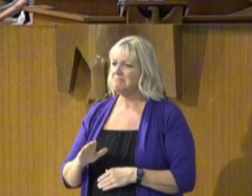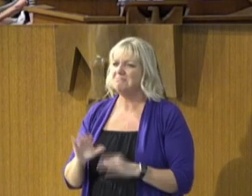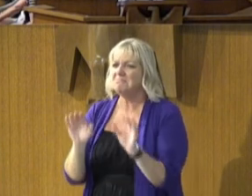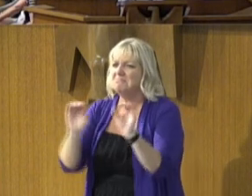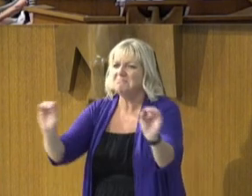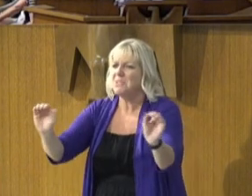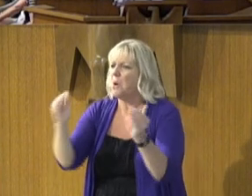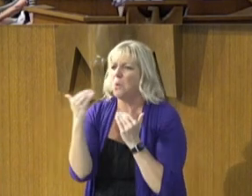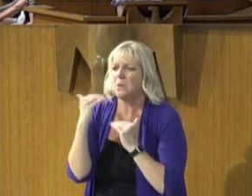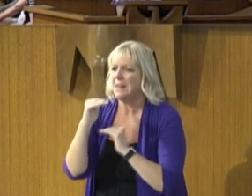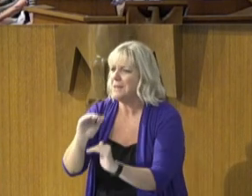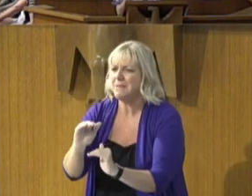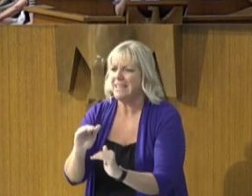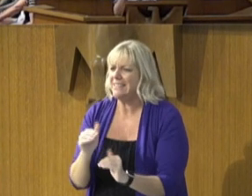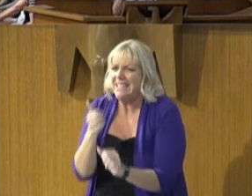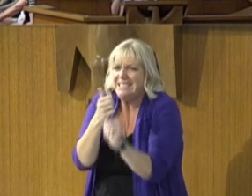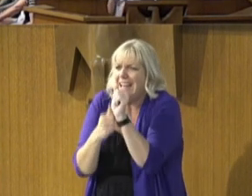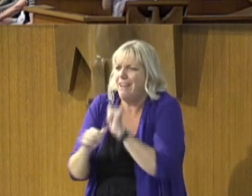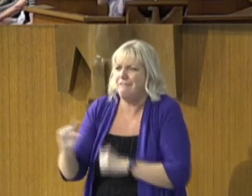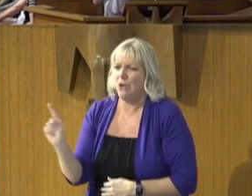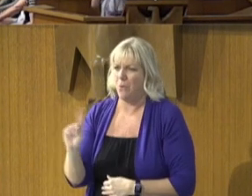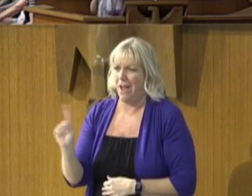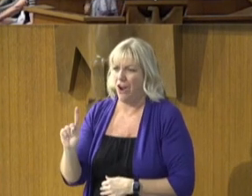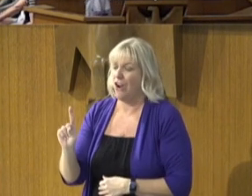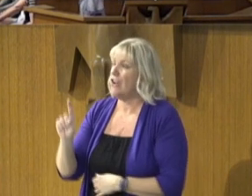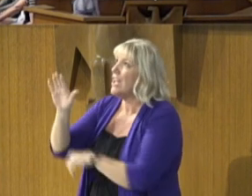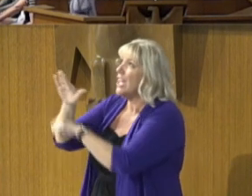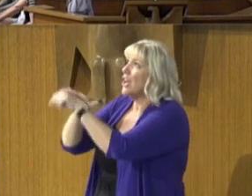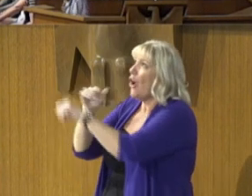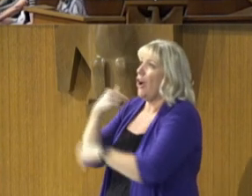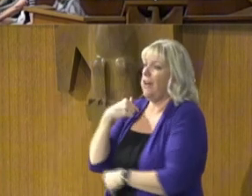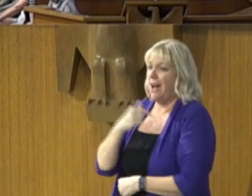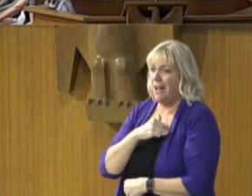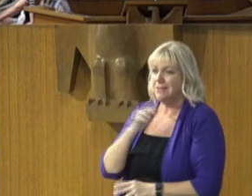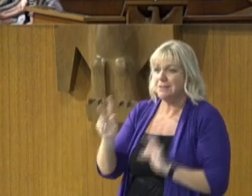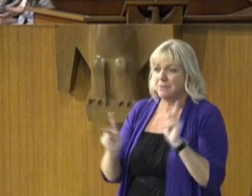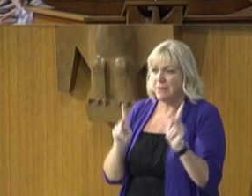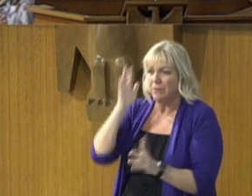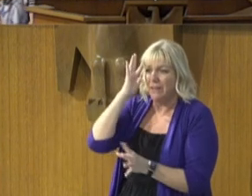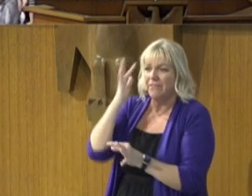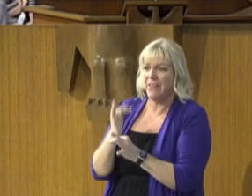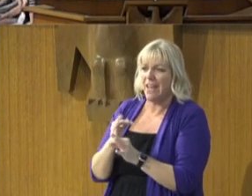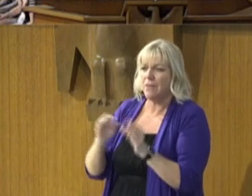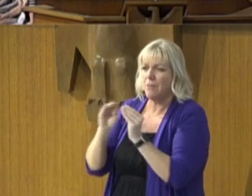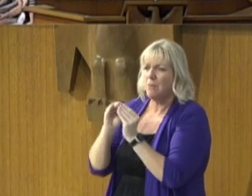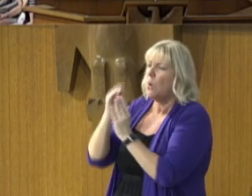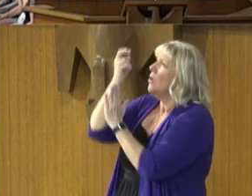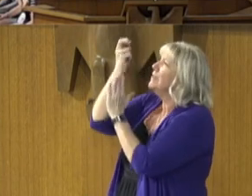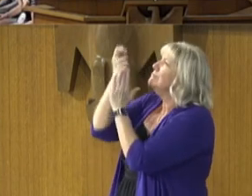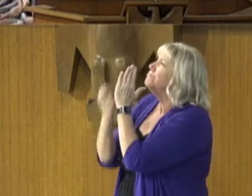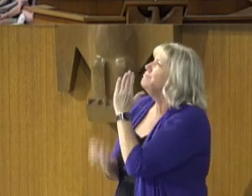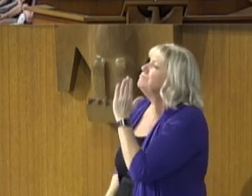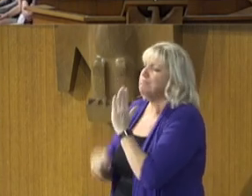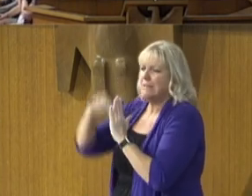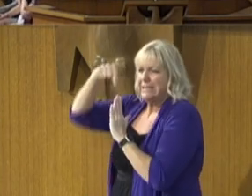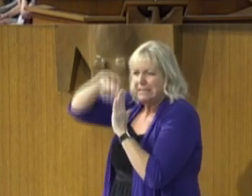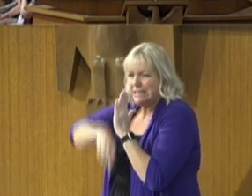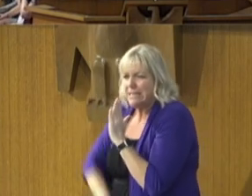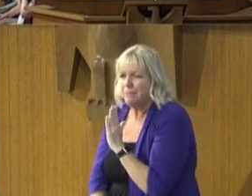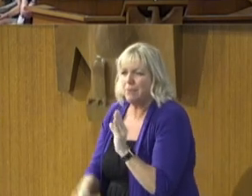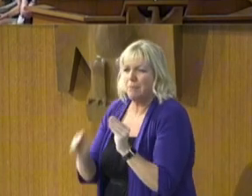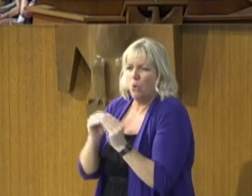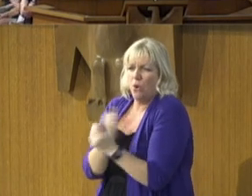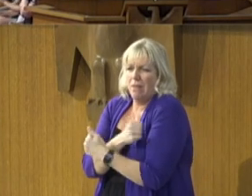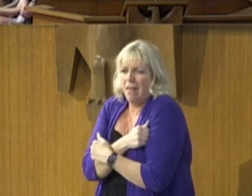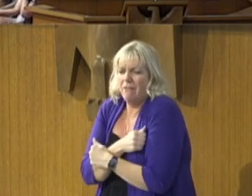we create, and is calling us as people of faith into a deeper faith, a more compassionate faith, a more loving